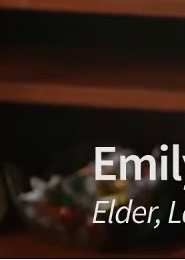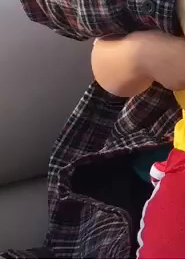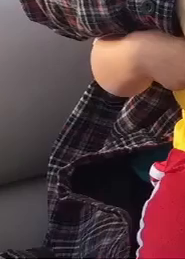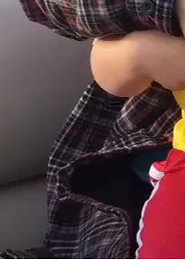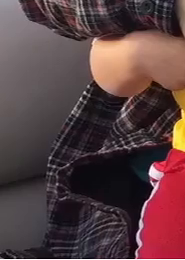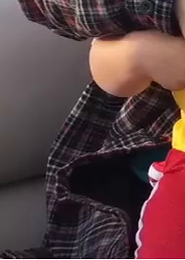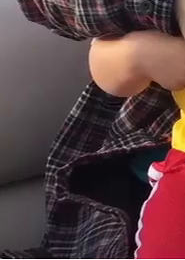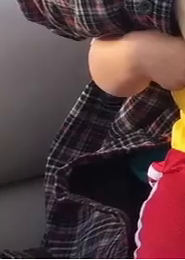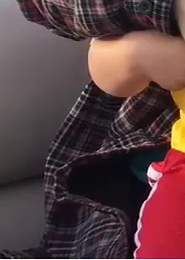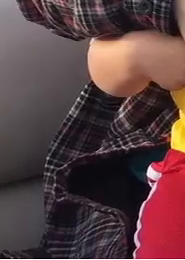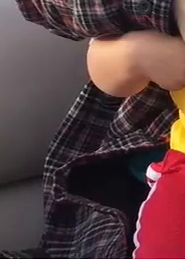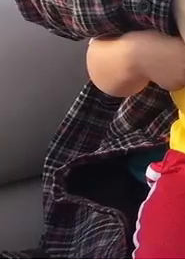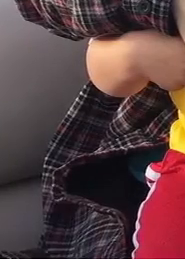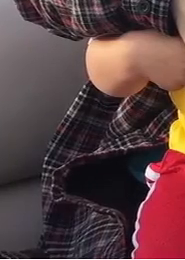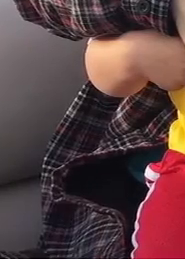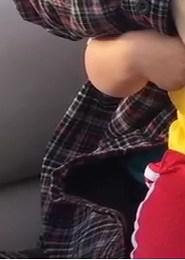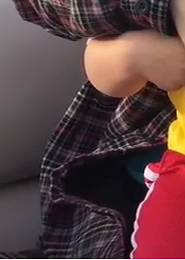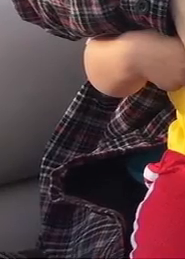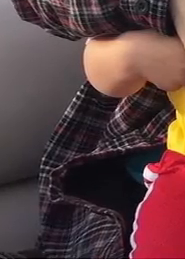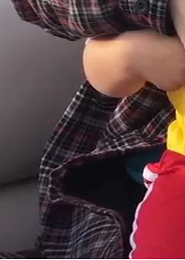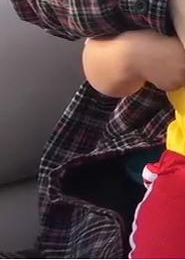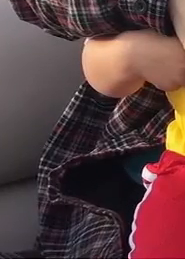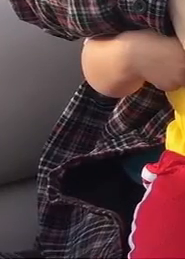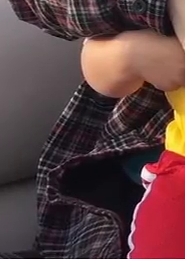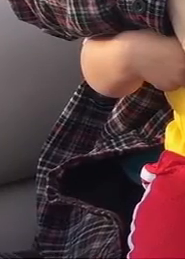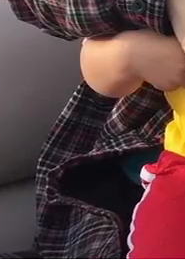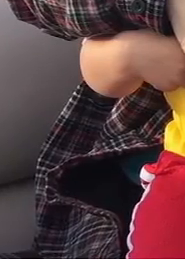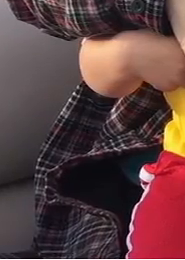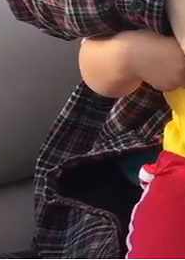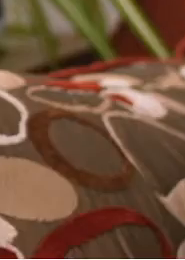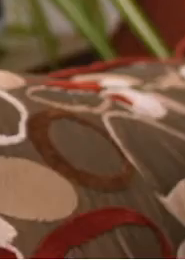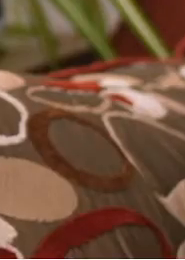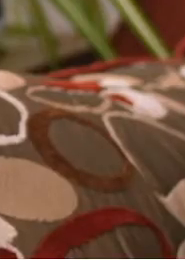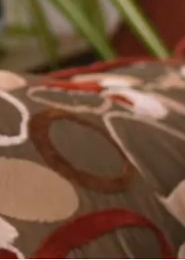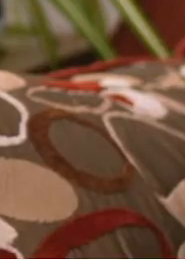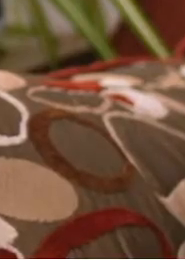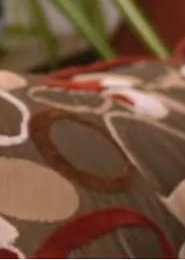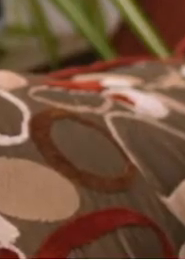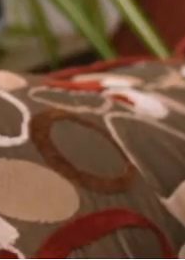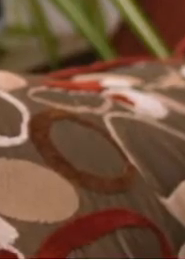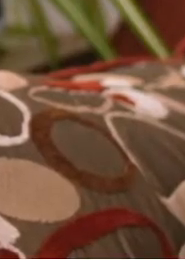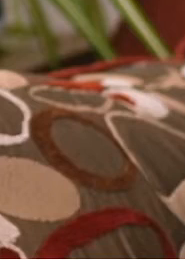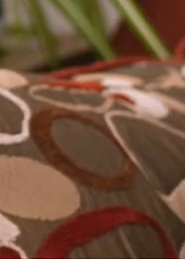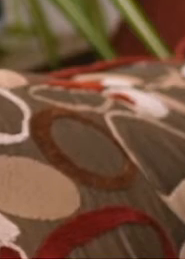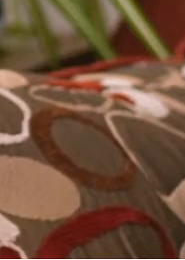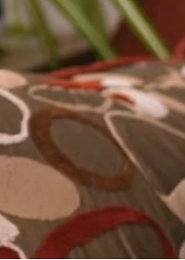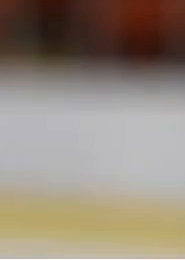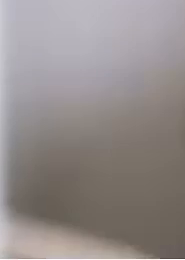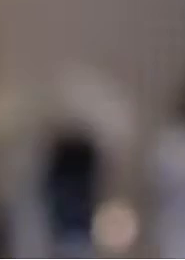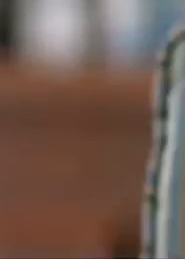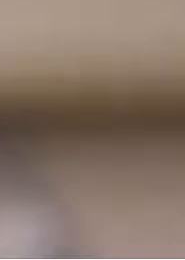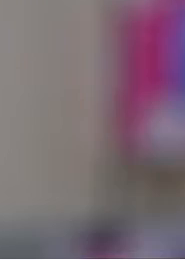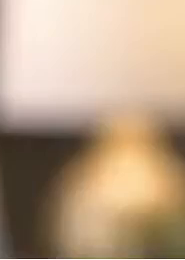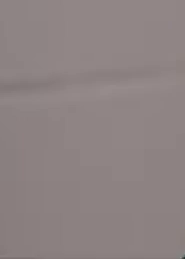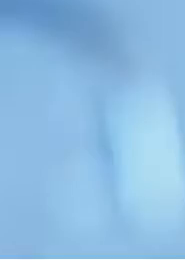enjoy my grandchildren and go big berries and go have fun.